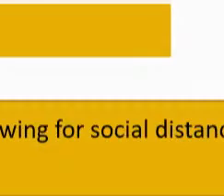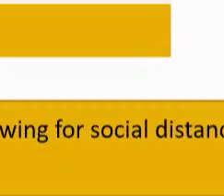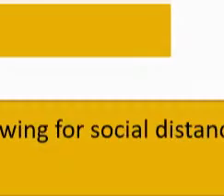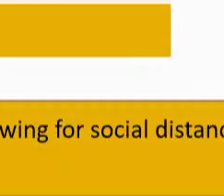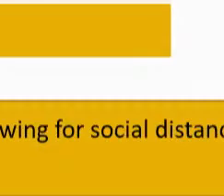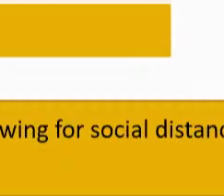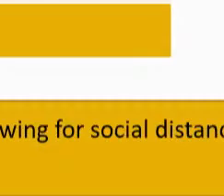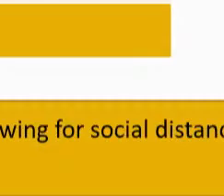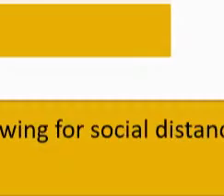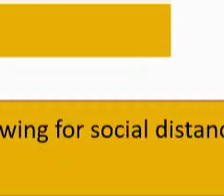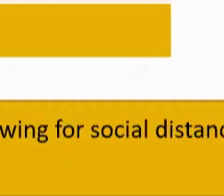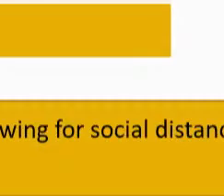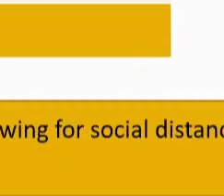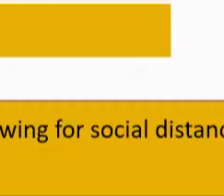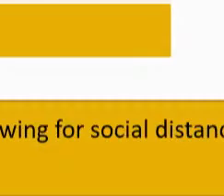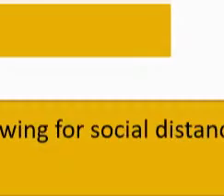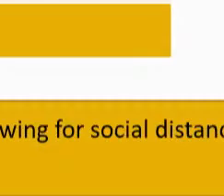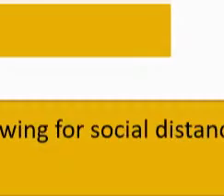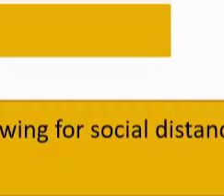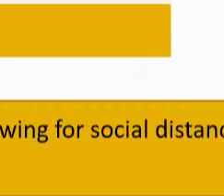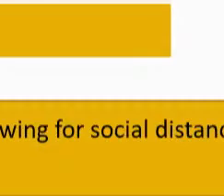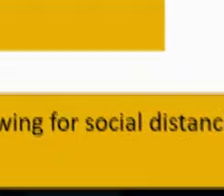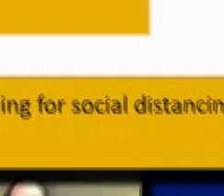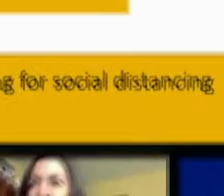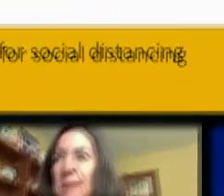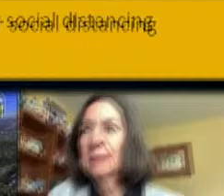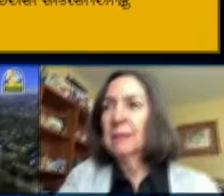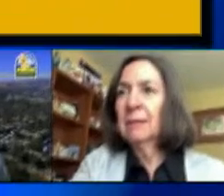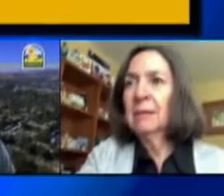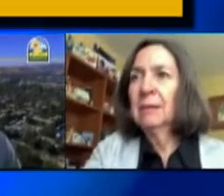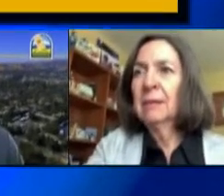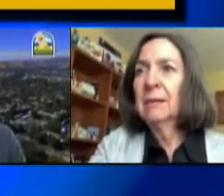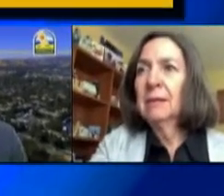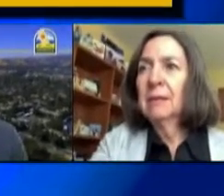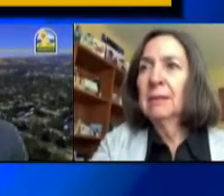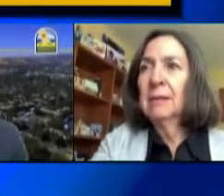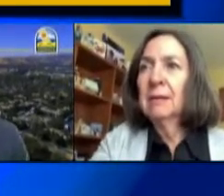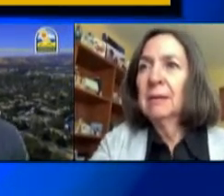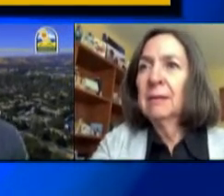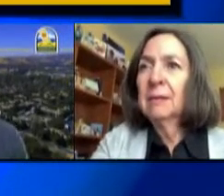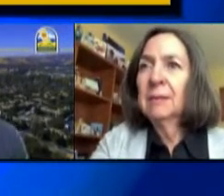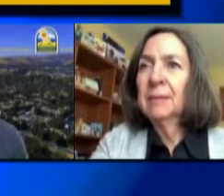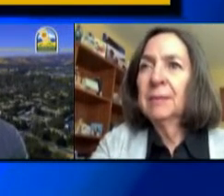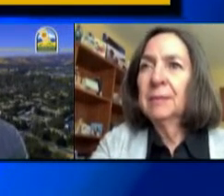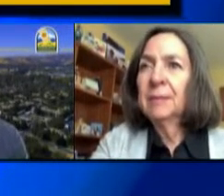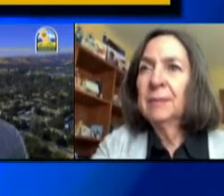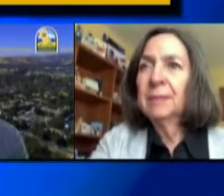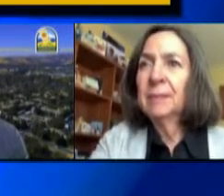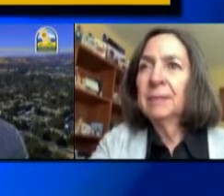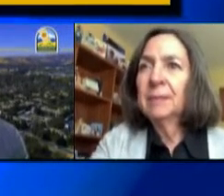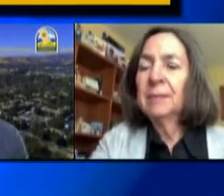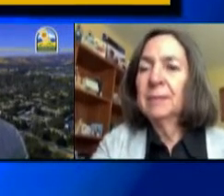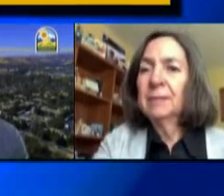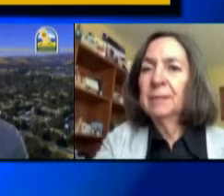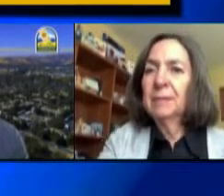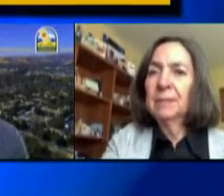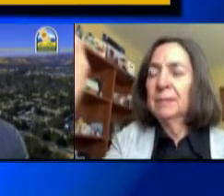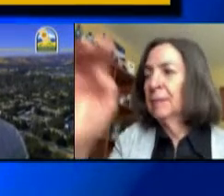Roberts? Here. Mayor Roulette? I am here. We will move to item